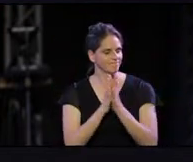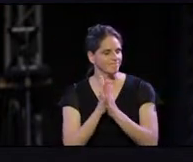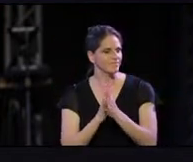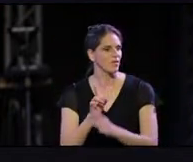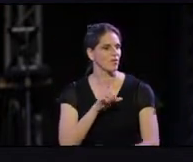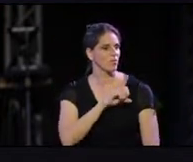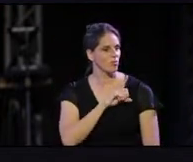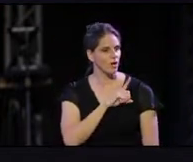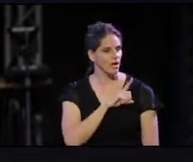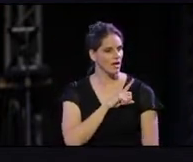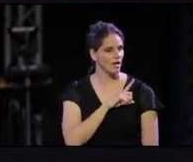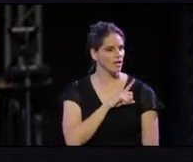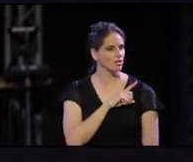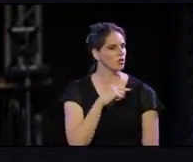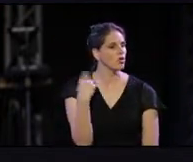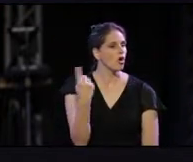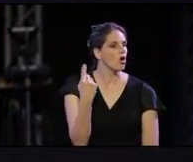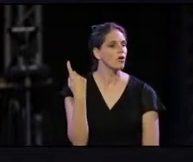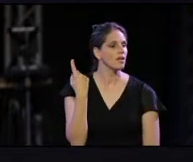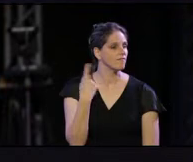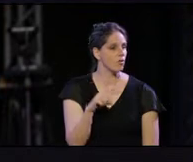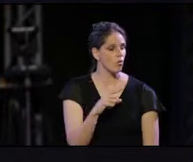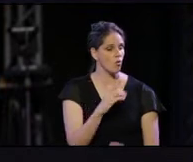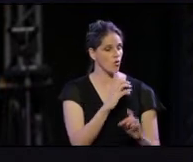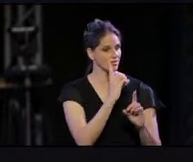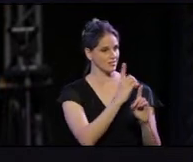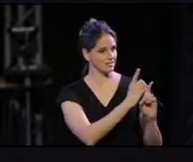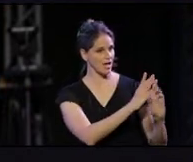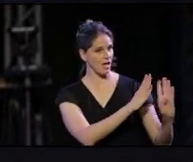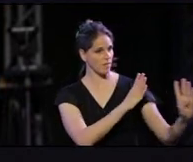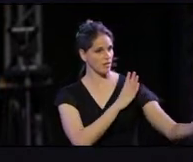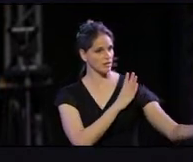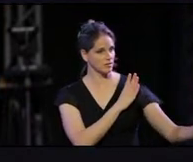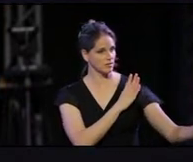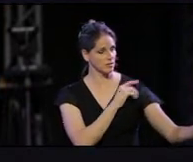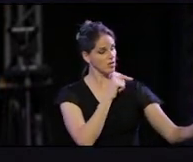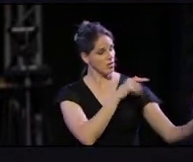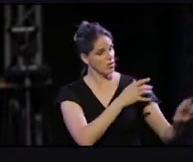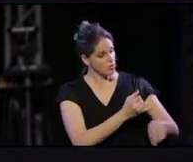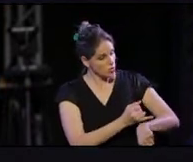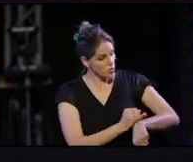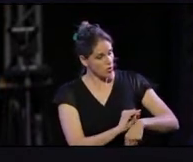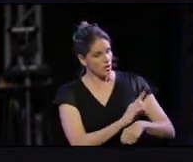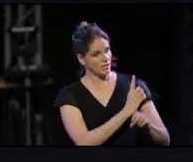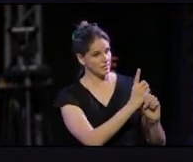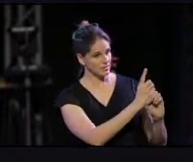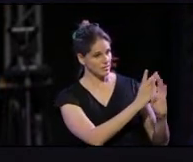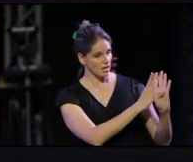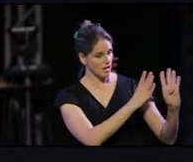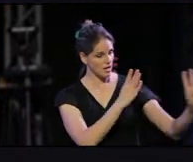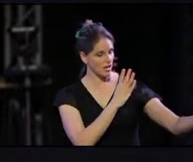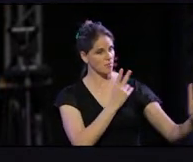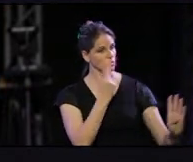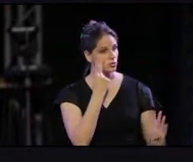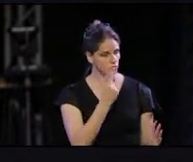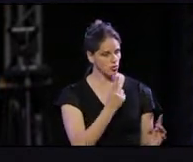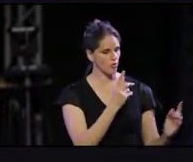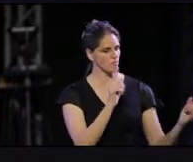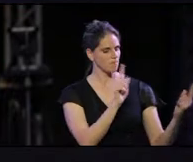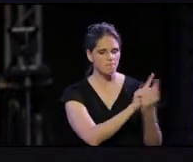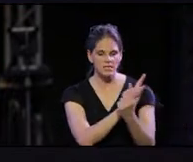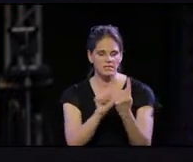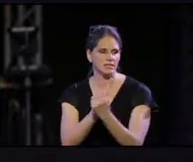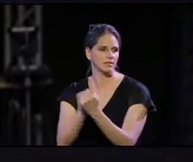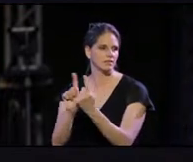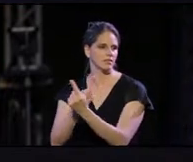wasn't just for them. Those early disciples who saw and encountered Jesus remember that